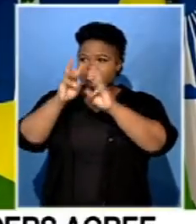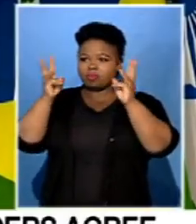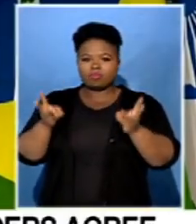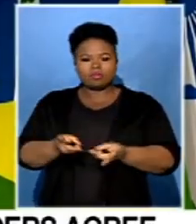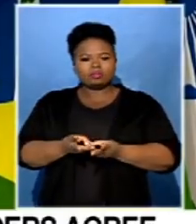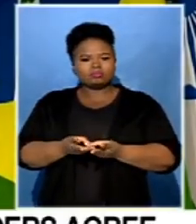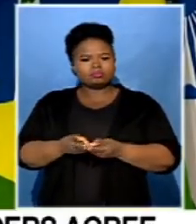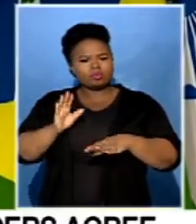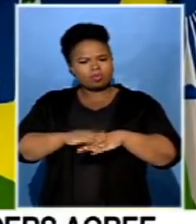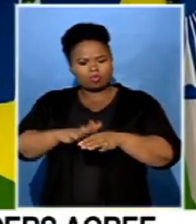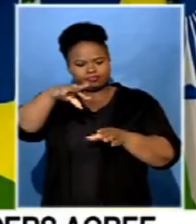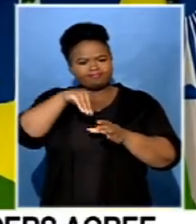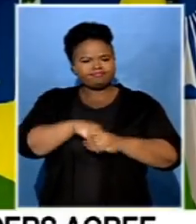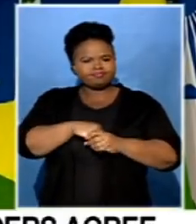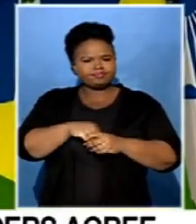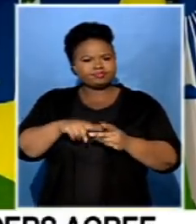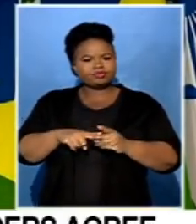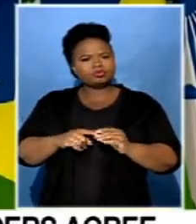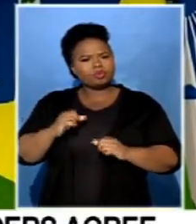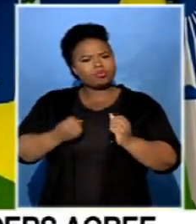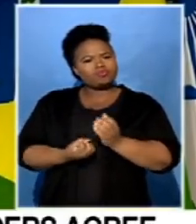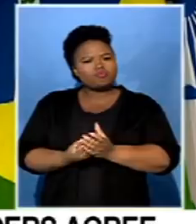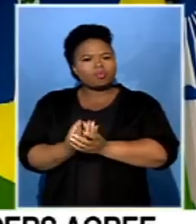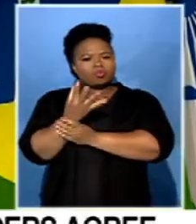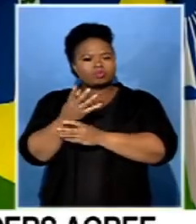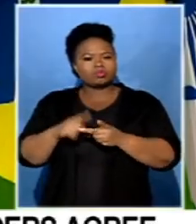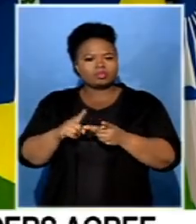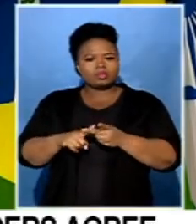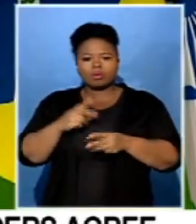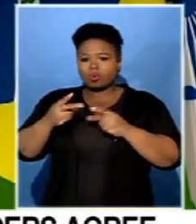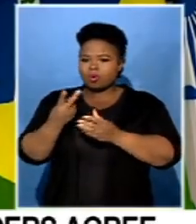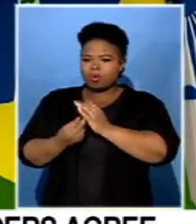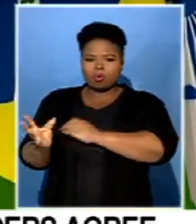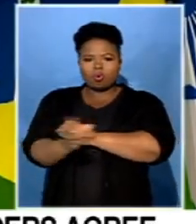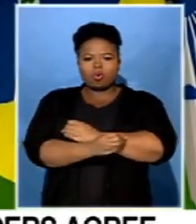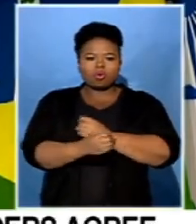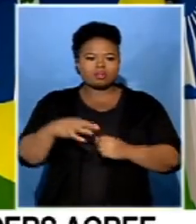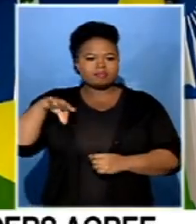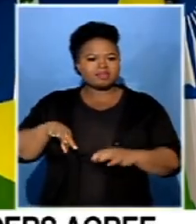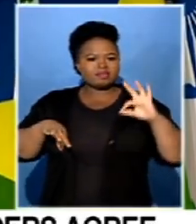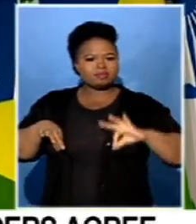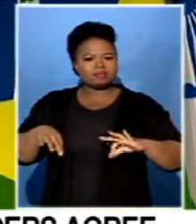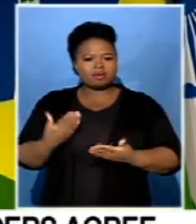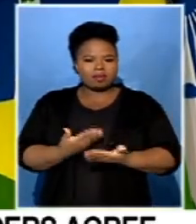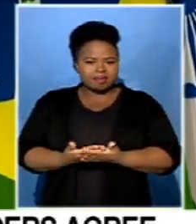openness, greater inclusiveness, balanced growth, and win-win outcomes for all.